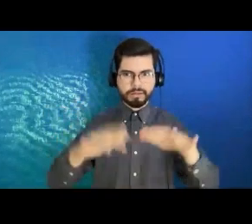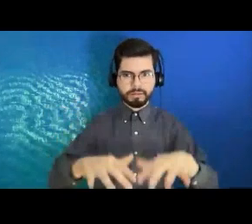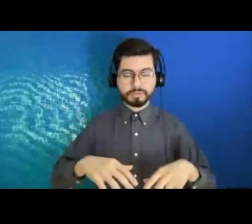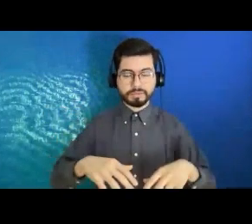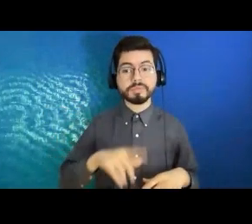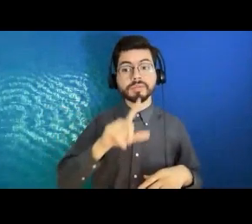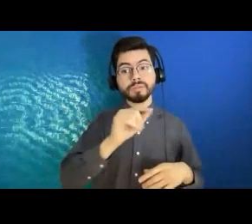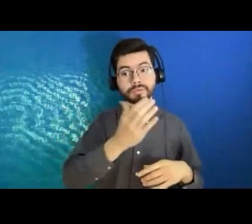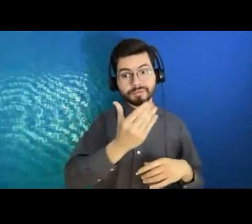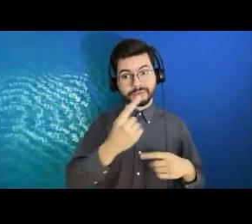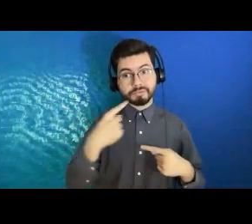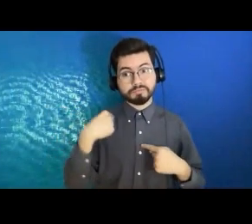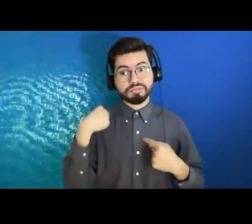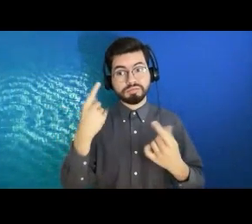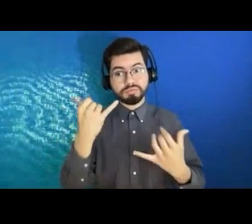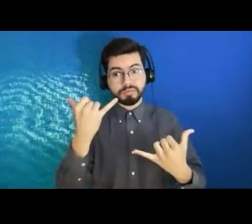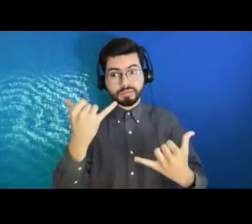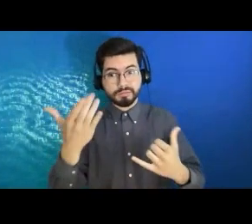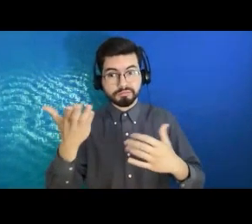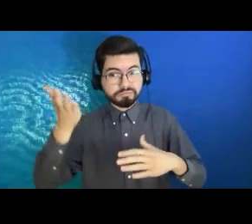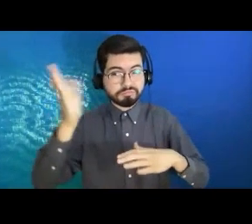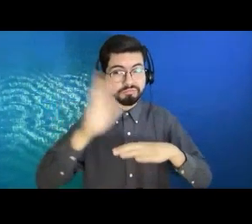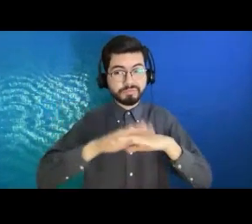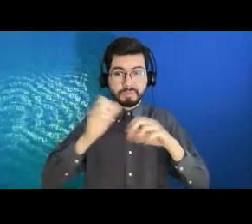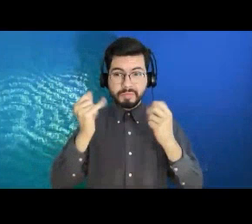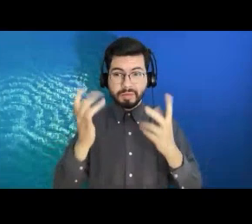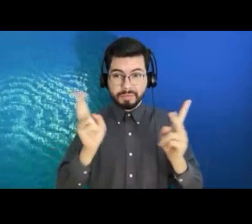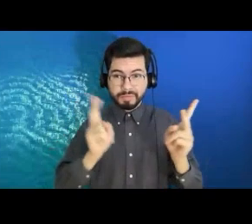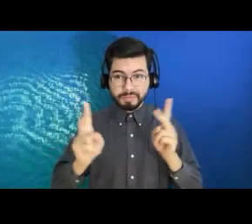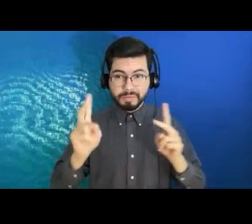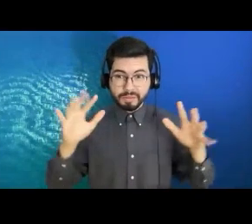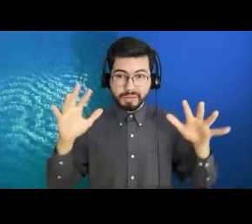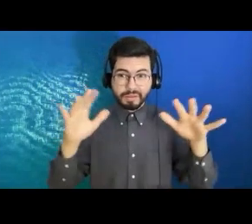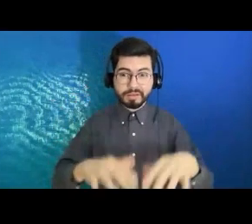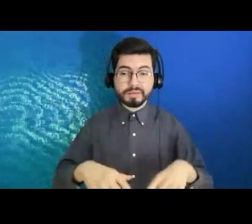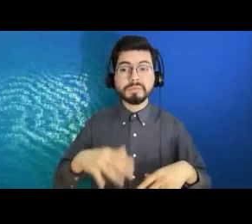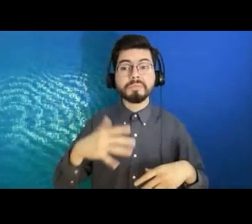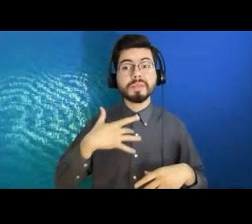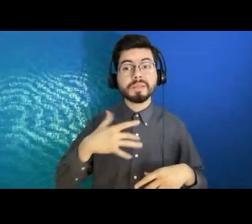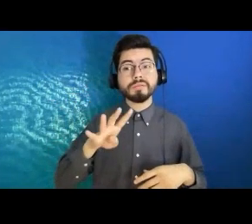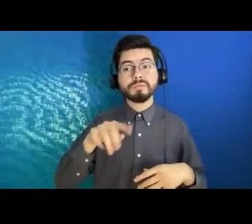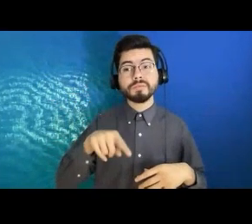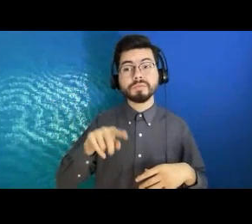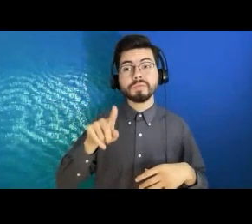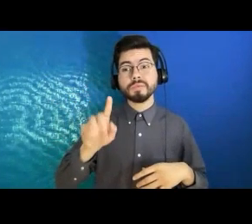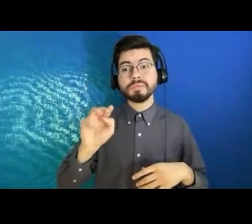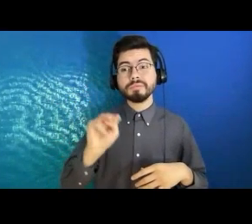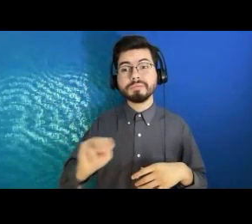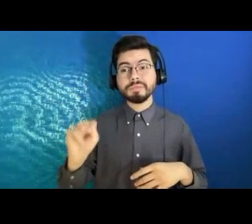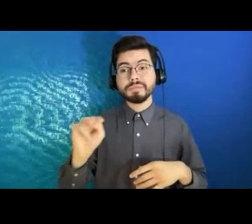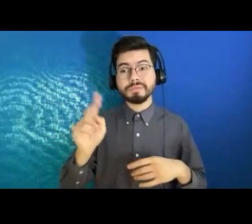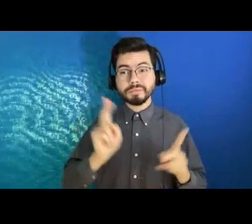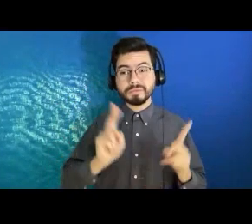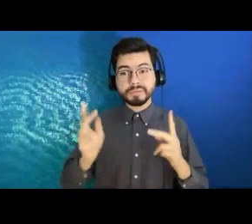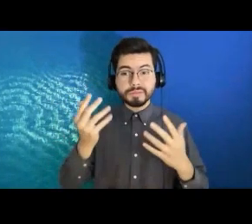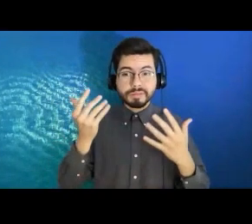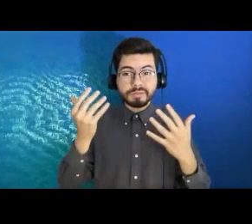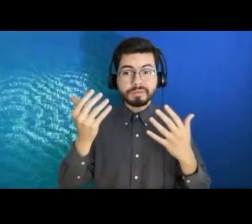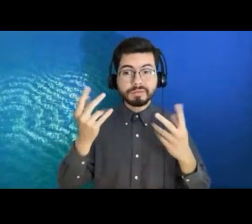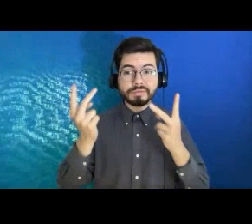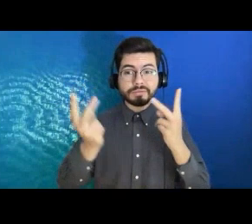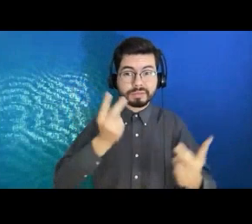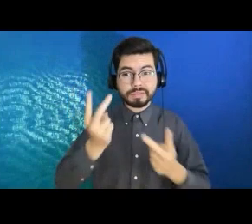pretty significantly. We're now averaging 4.1 million visits per year, so that's a lot of people.